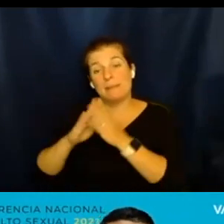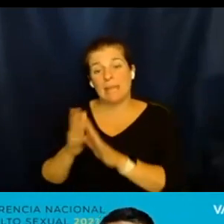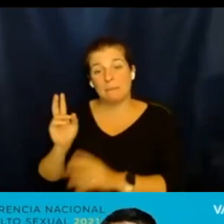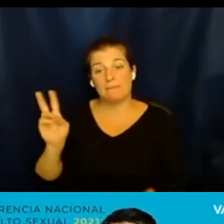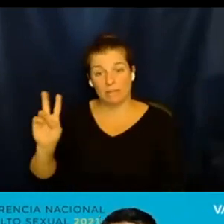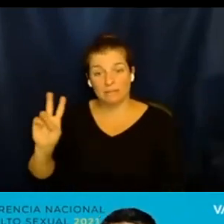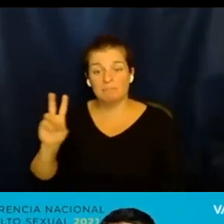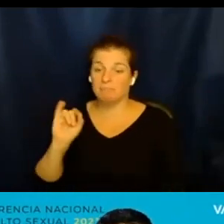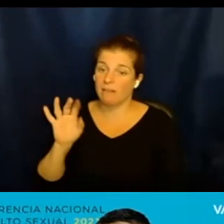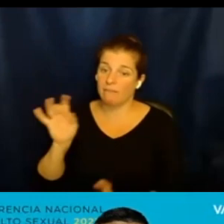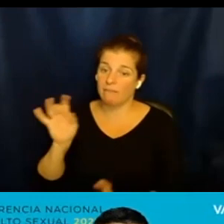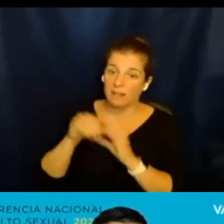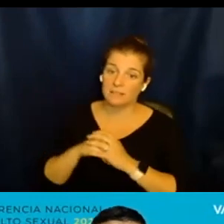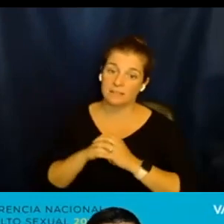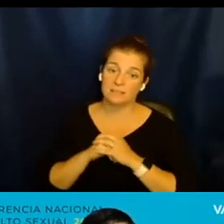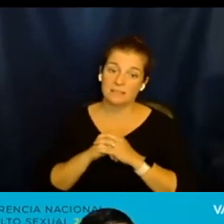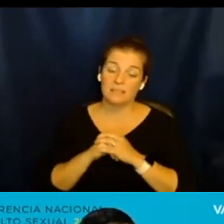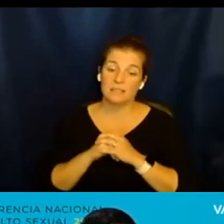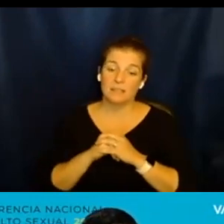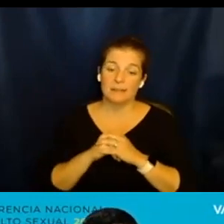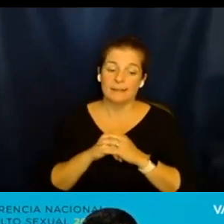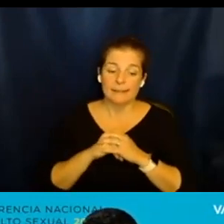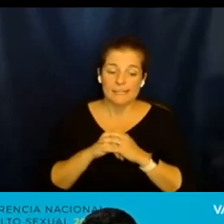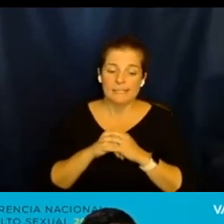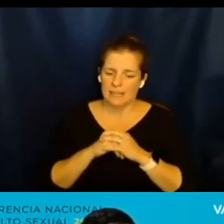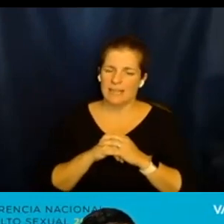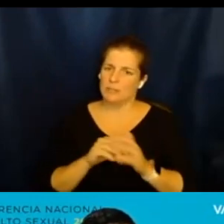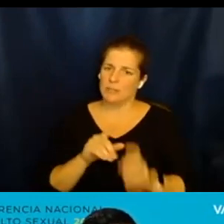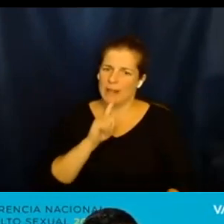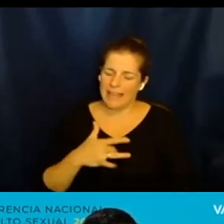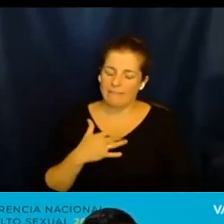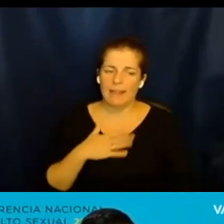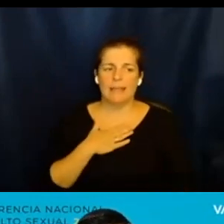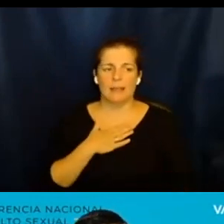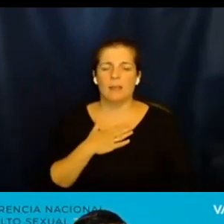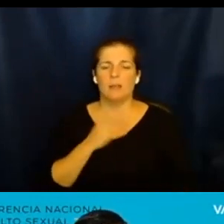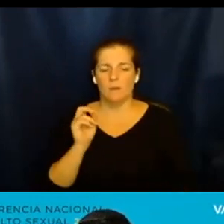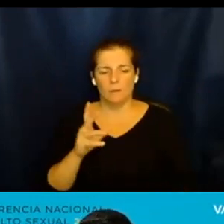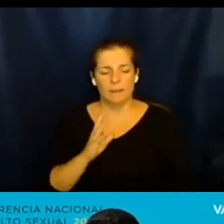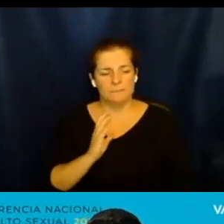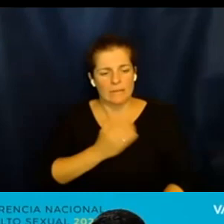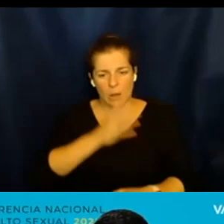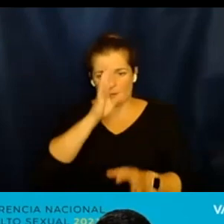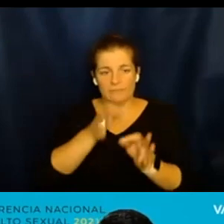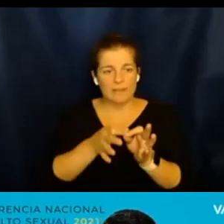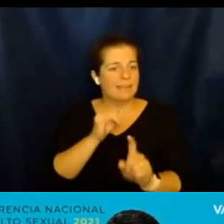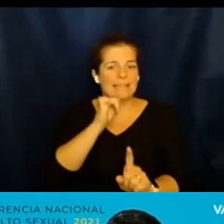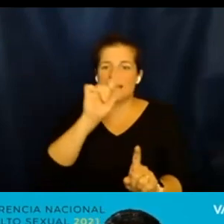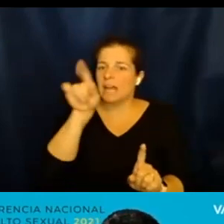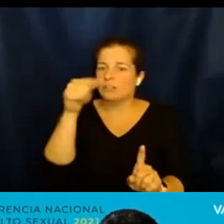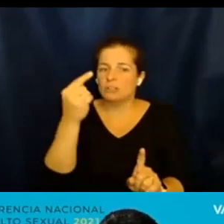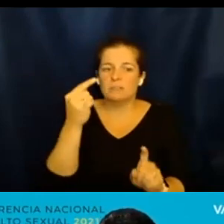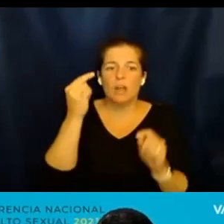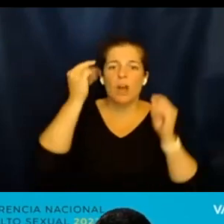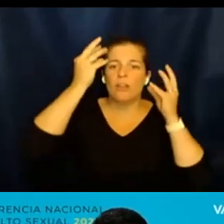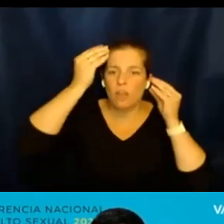And this is really an eye-opening for us to come to realize that our faith isn't just a thought, isn't just something that we